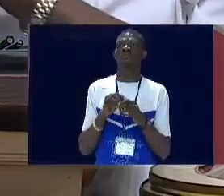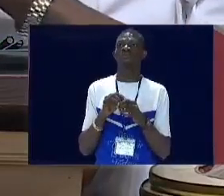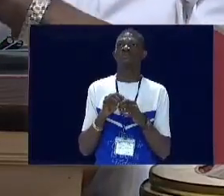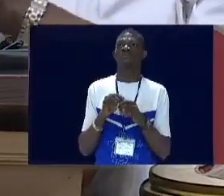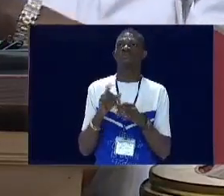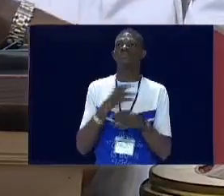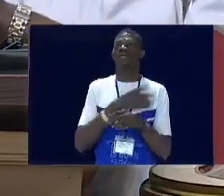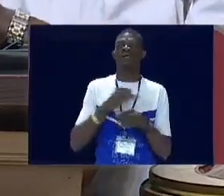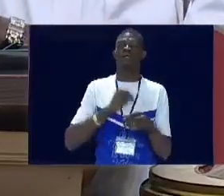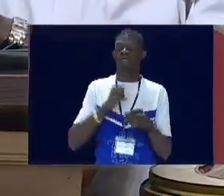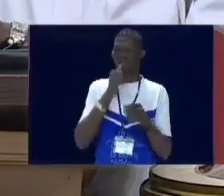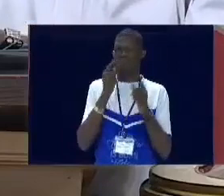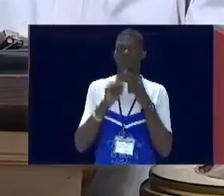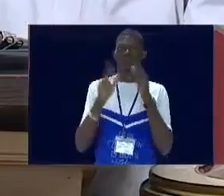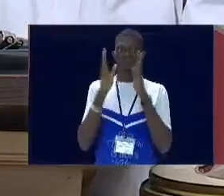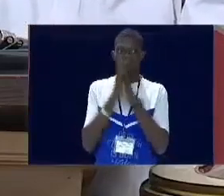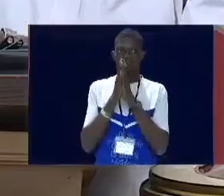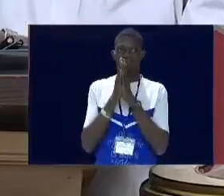I'm to pray